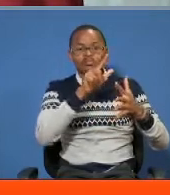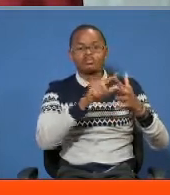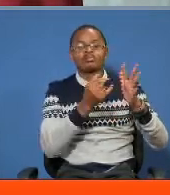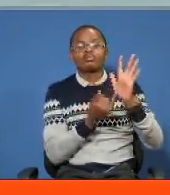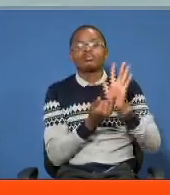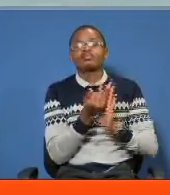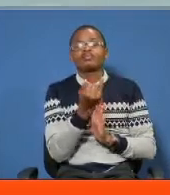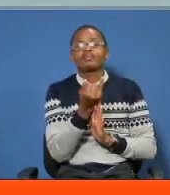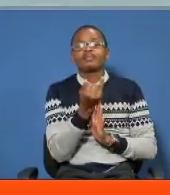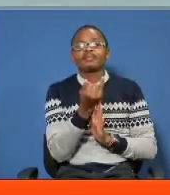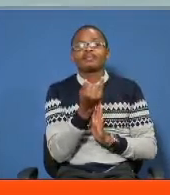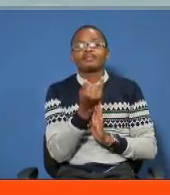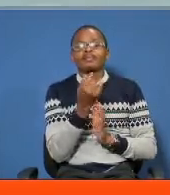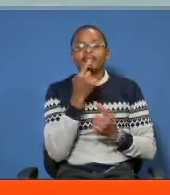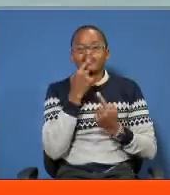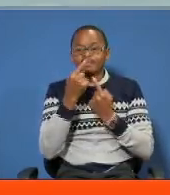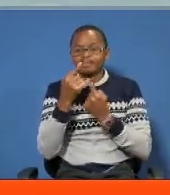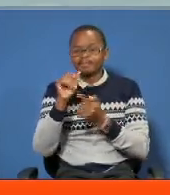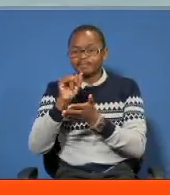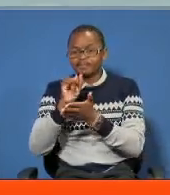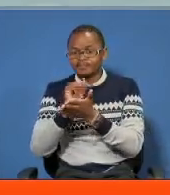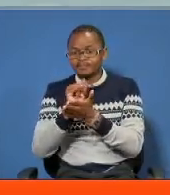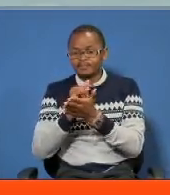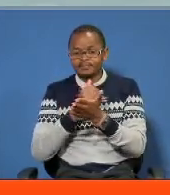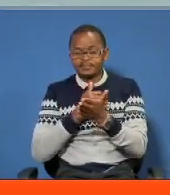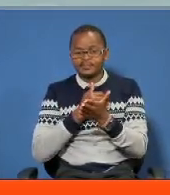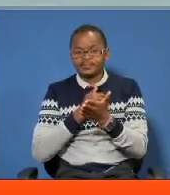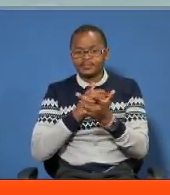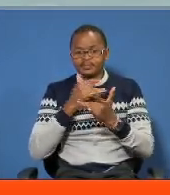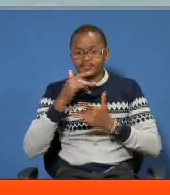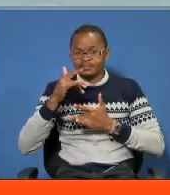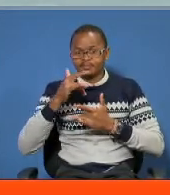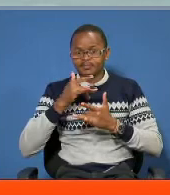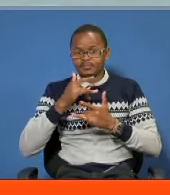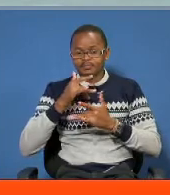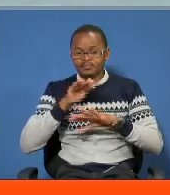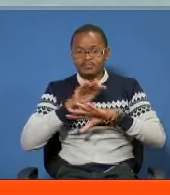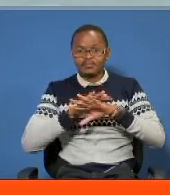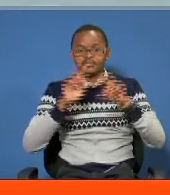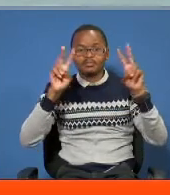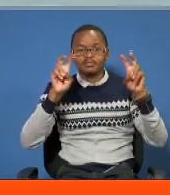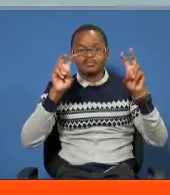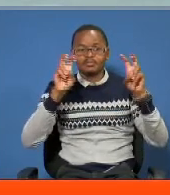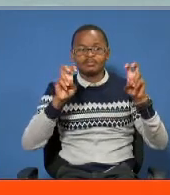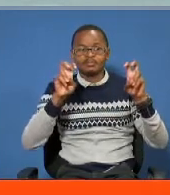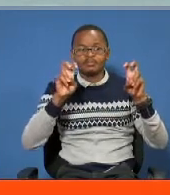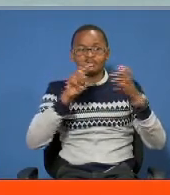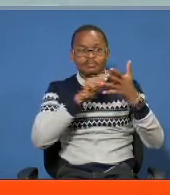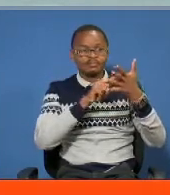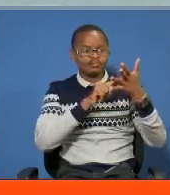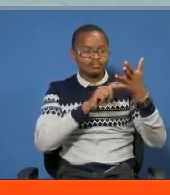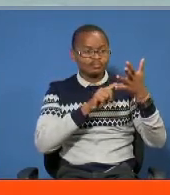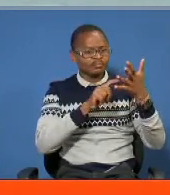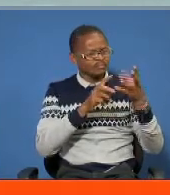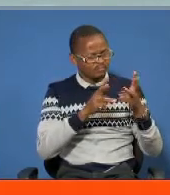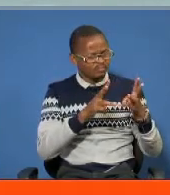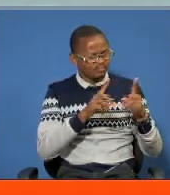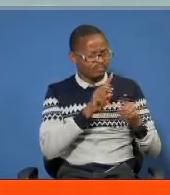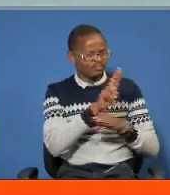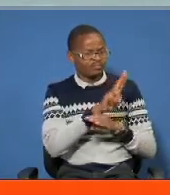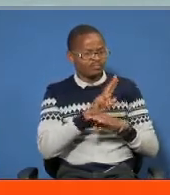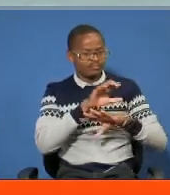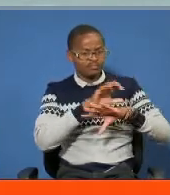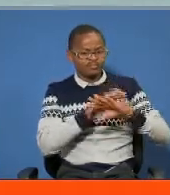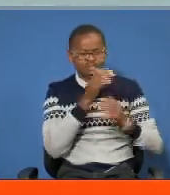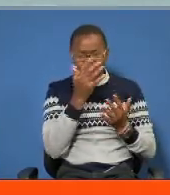then scale up. Yeah. Now, talking about that, there has been a concern on the issue of what parameters